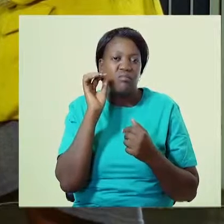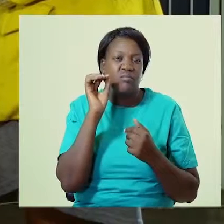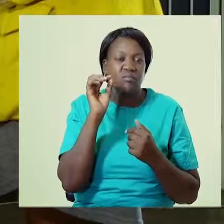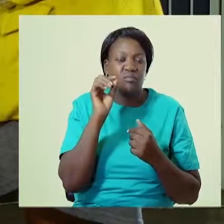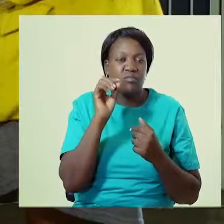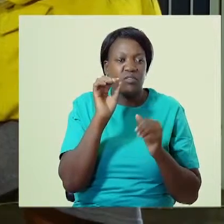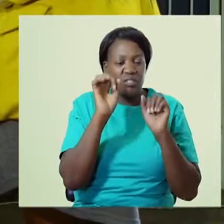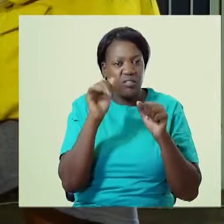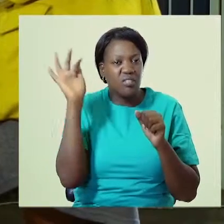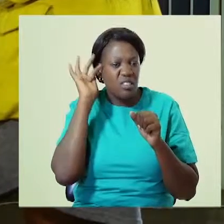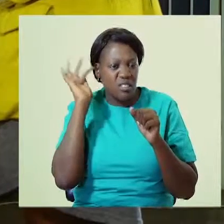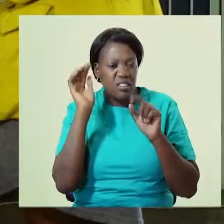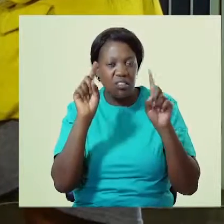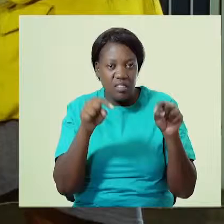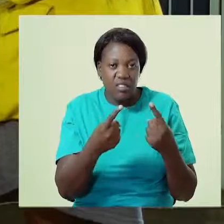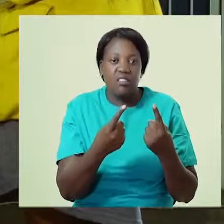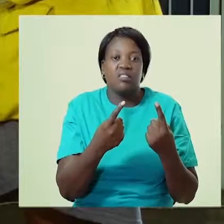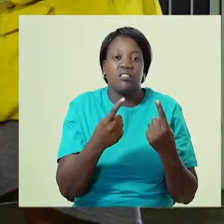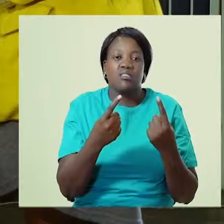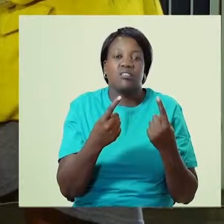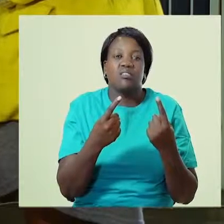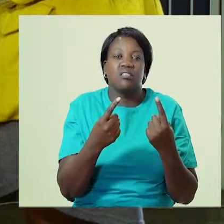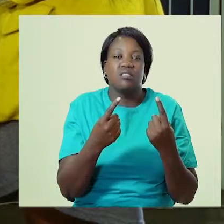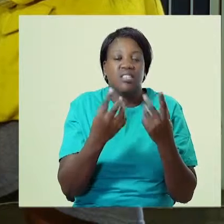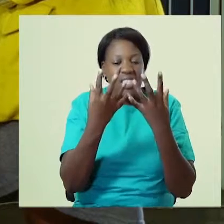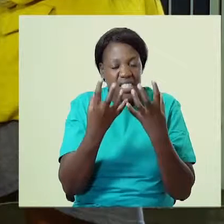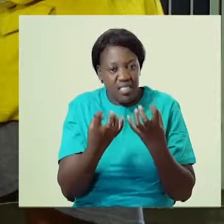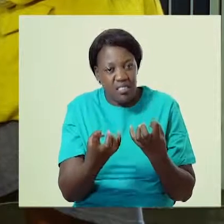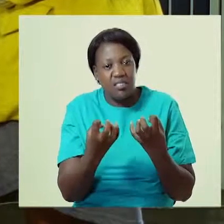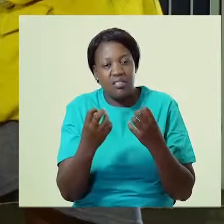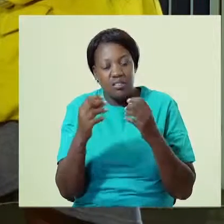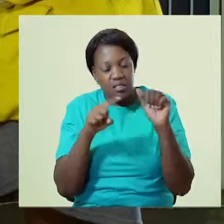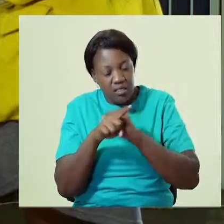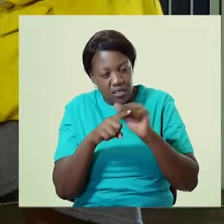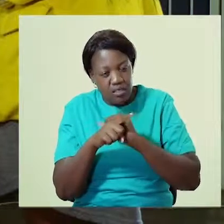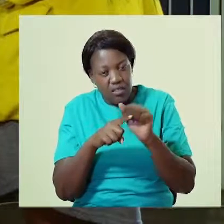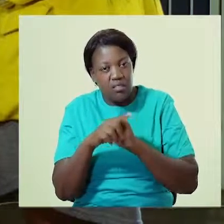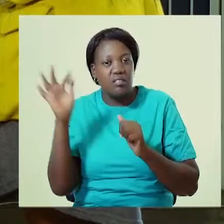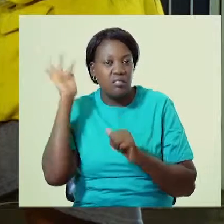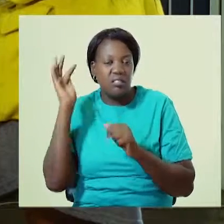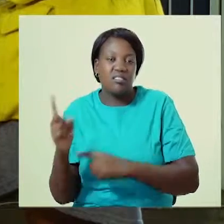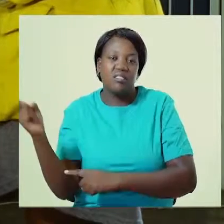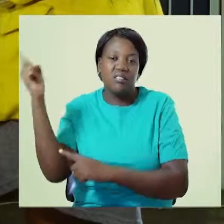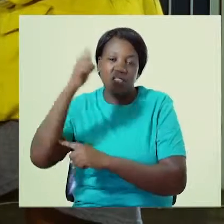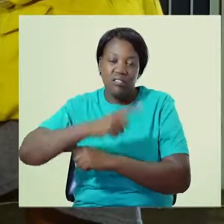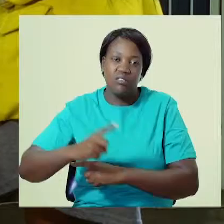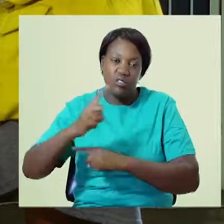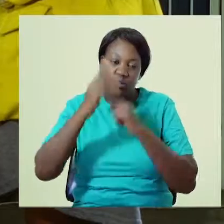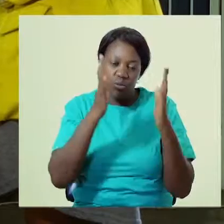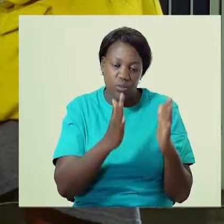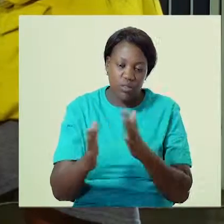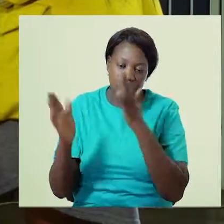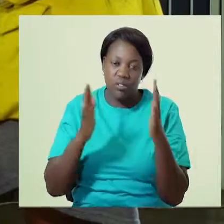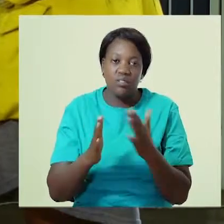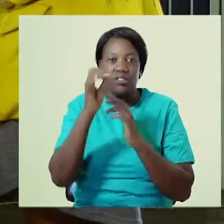listening resources. So, it is clear that we need to practice our listening skills on a daily basis to prepare ourselves for the